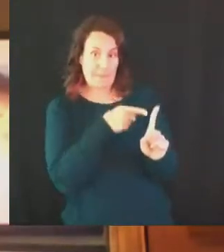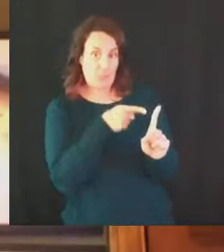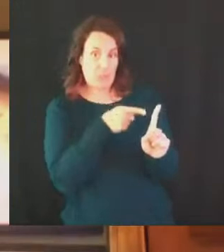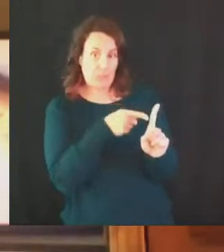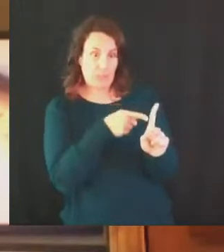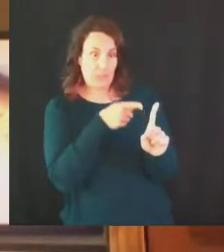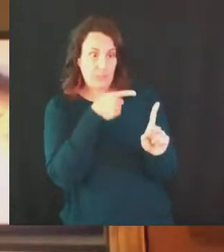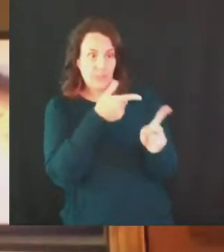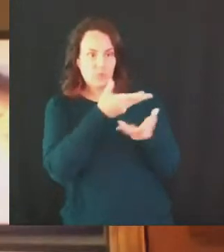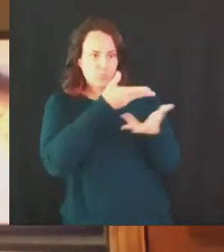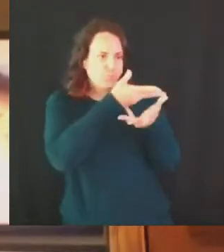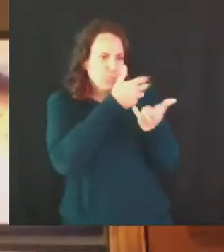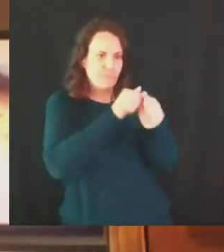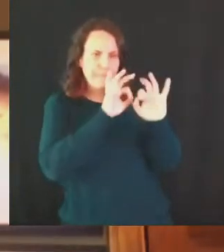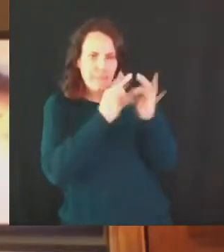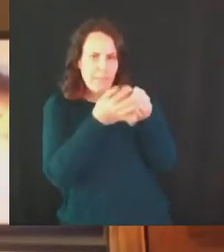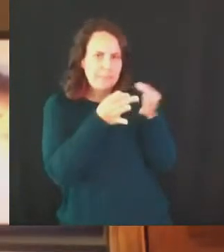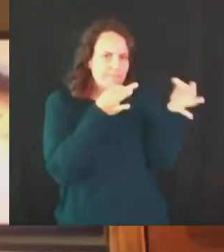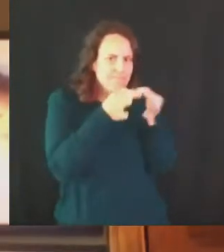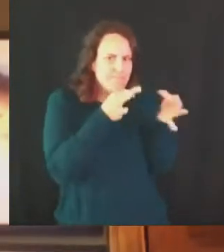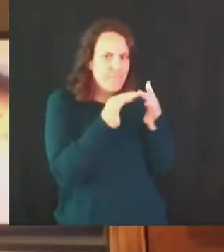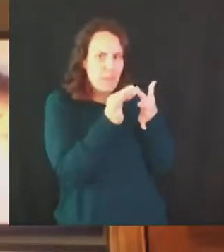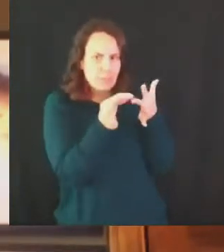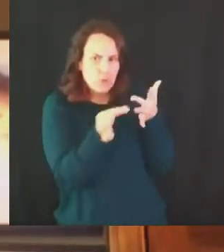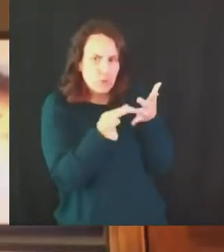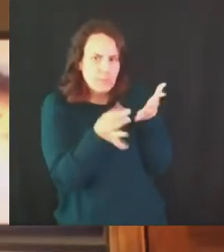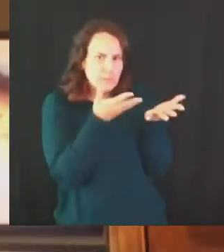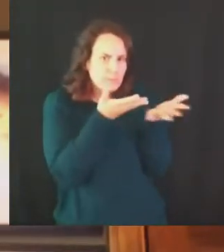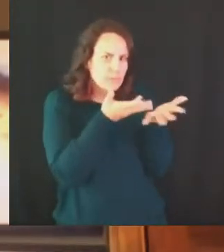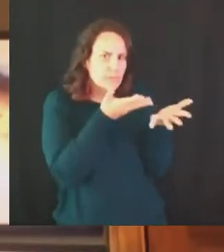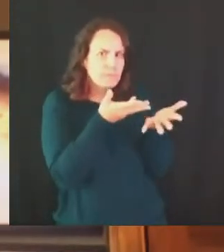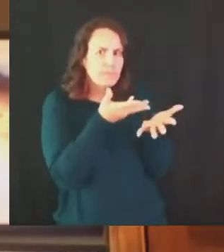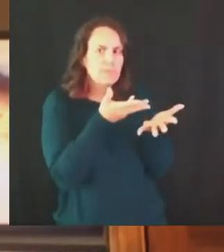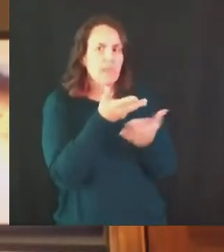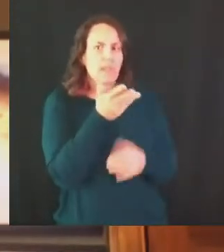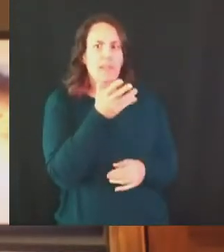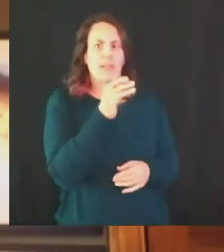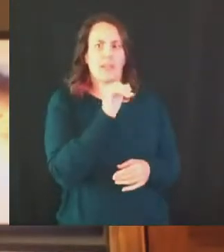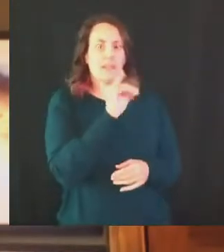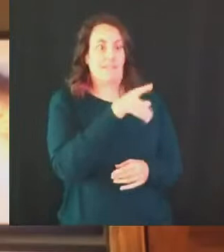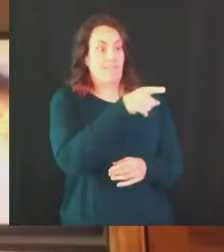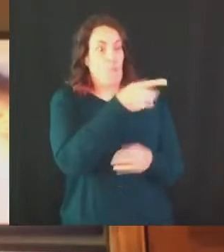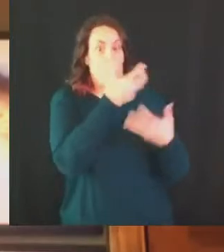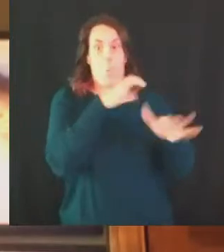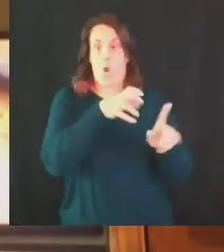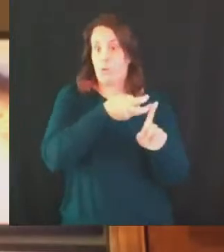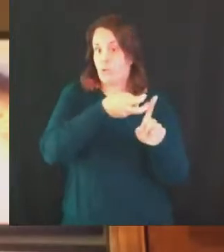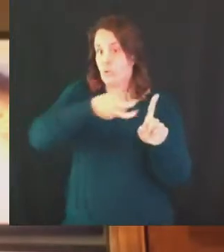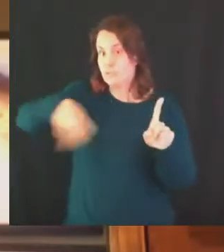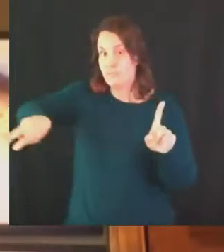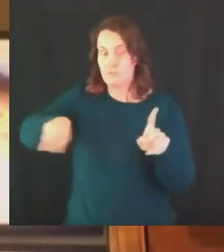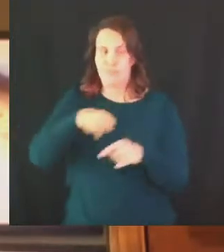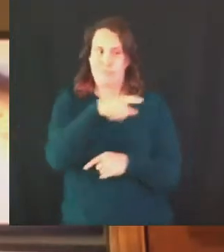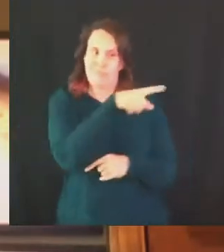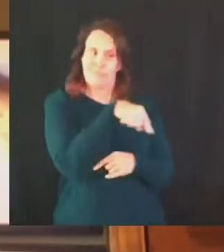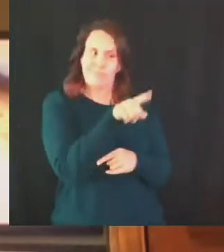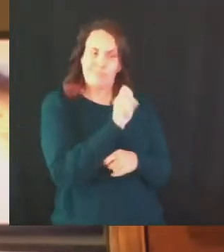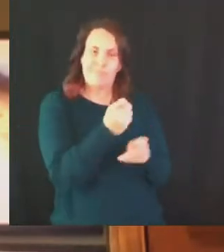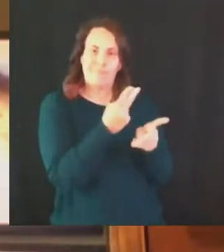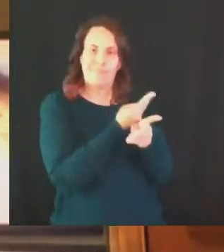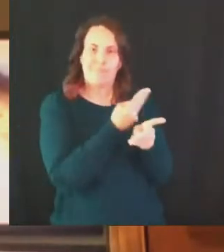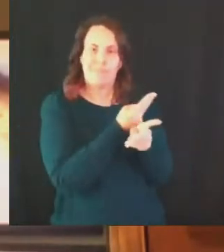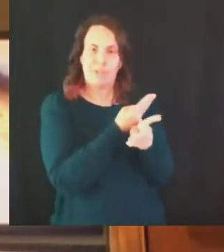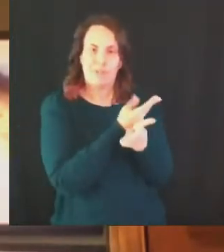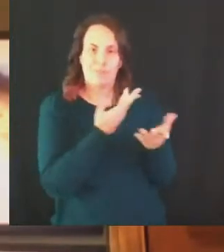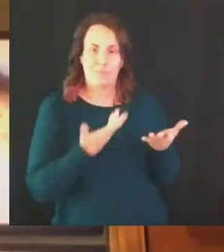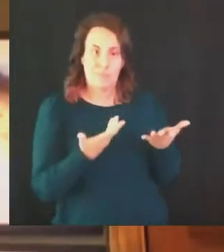they not want to be transferred. They will have to find other ways to care for the patient, keep the patient within the facility, et cetera.